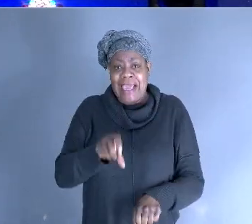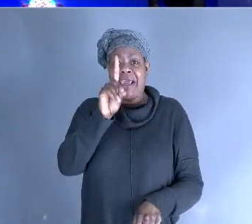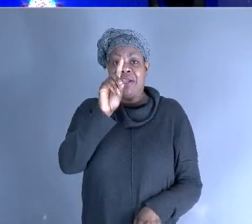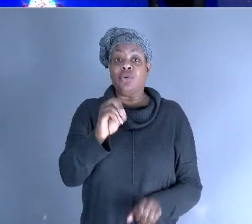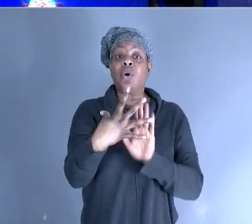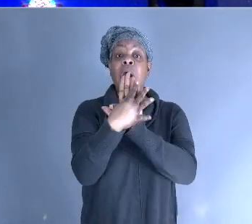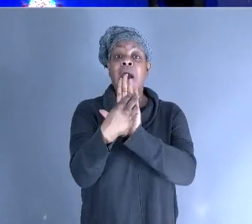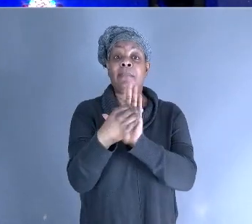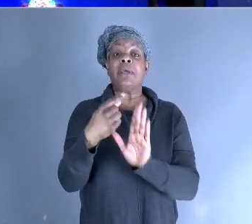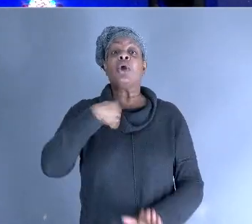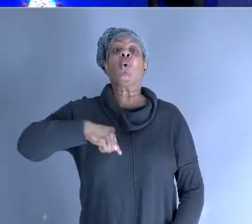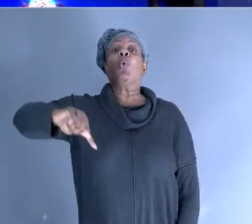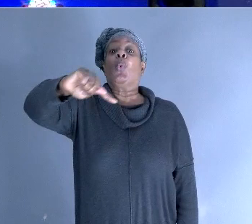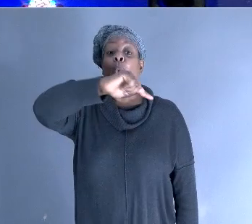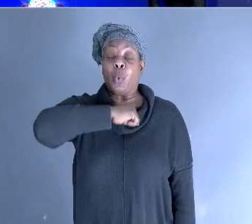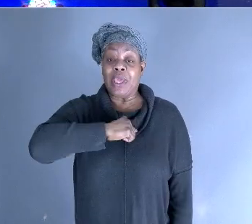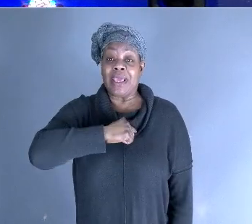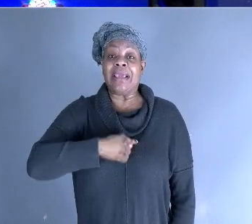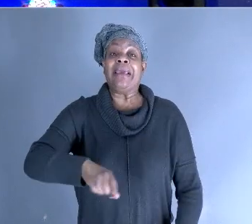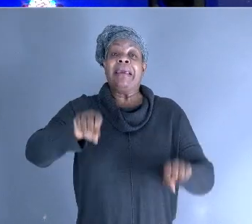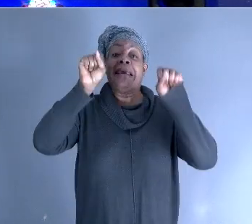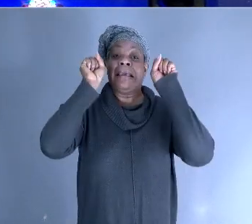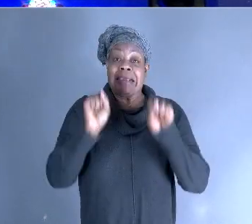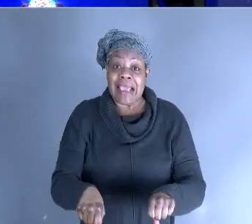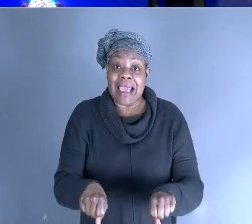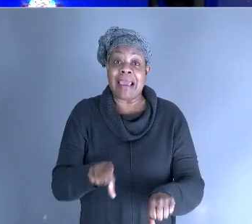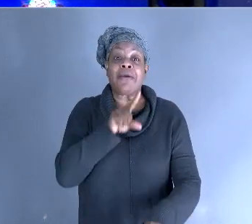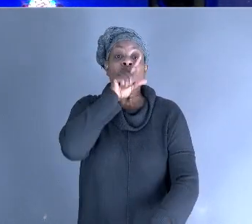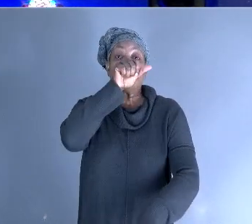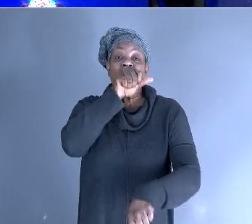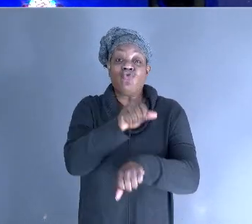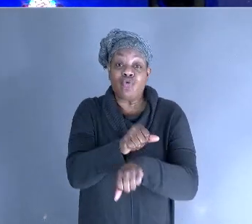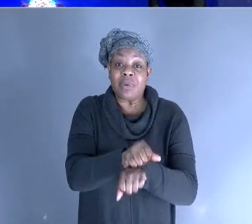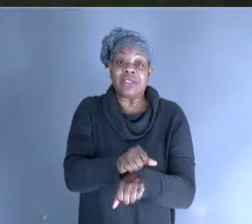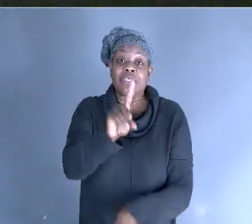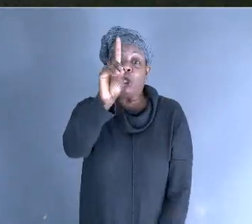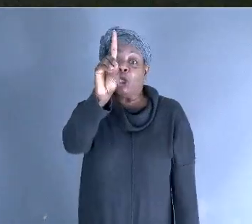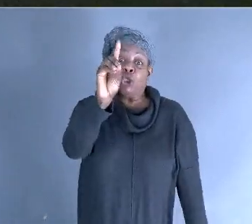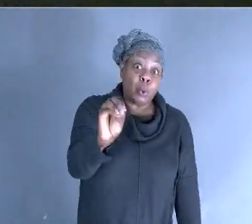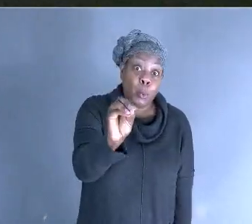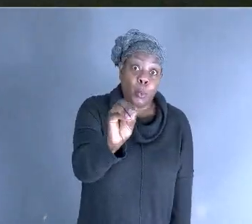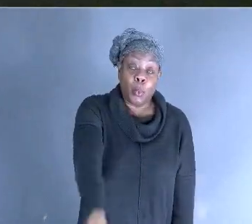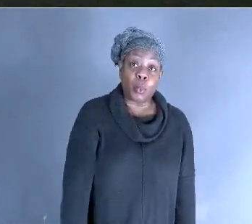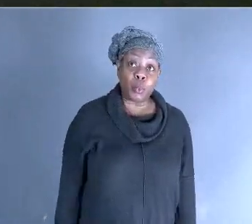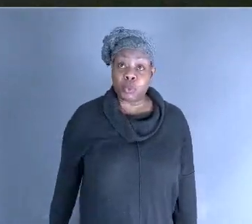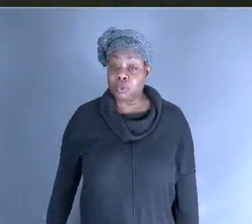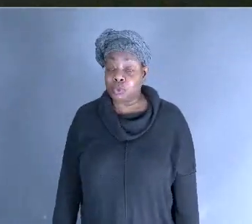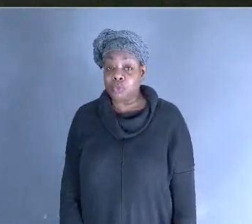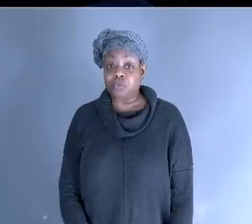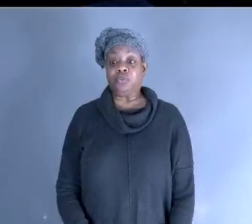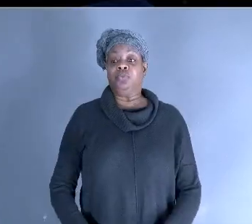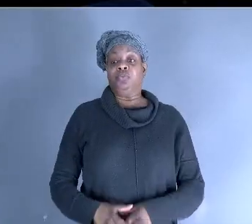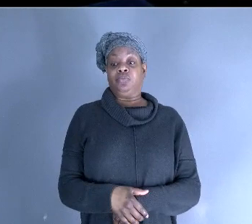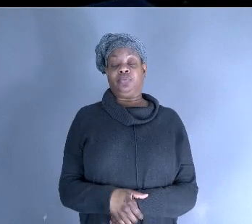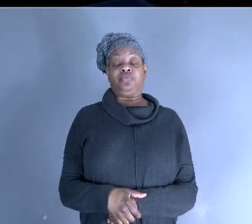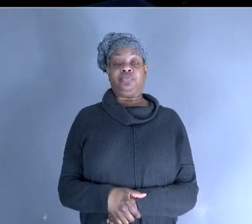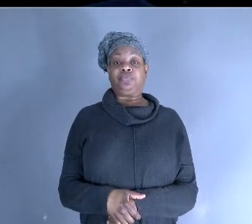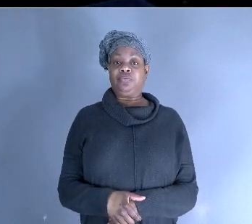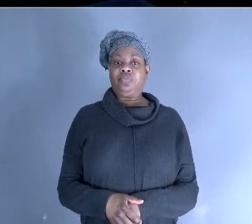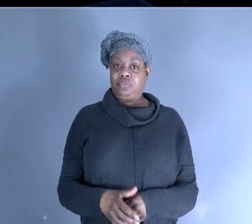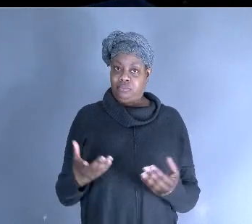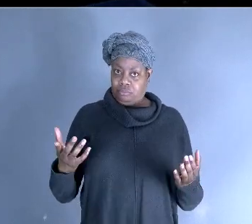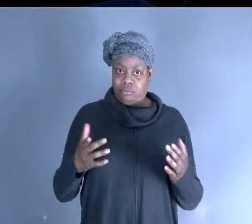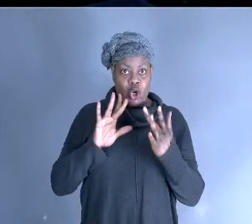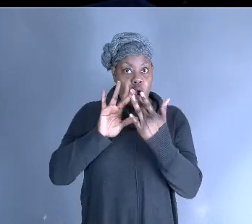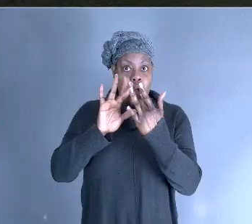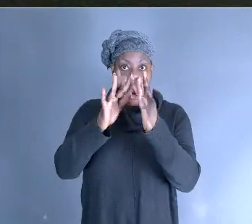we can certainly do it. Come on. As a church, I'm speaking to you that are watching online.